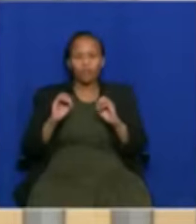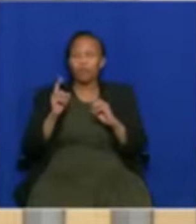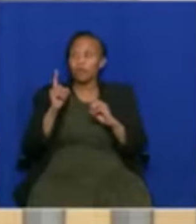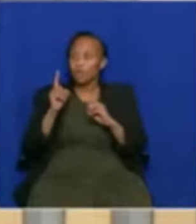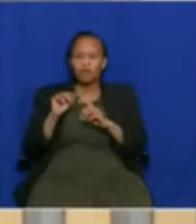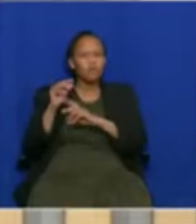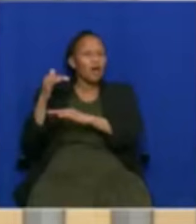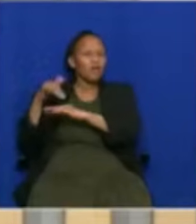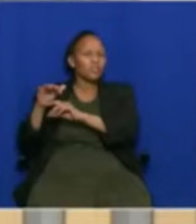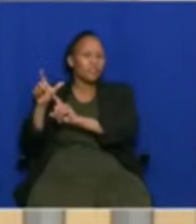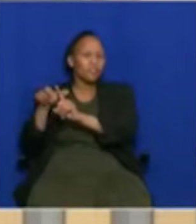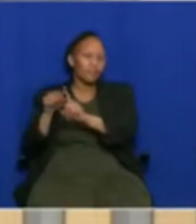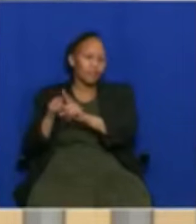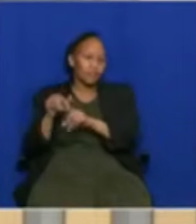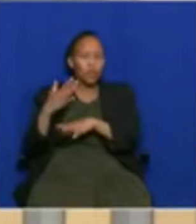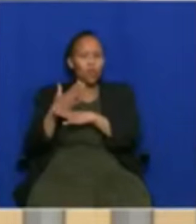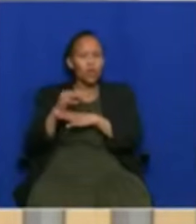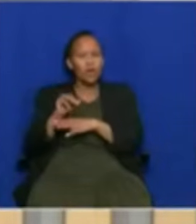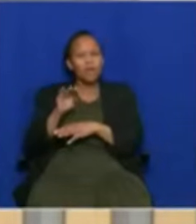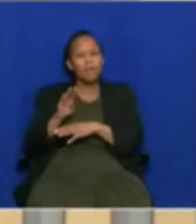appointed as a brigadier and CI.